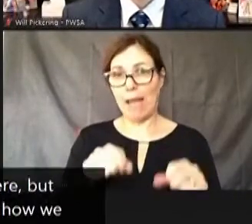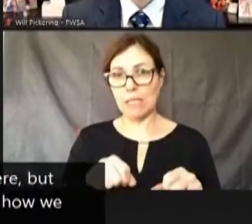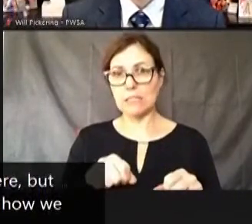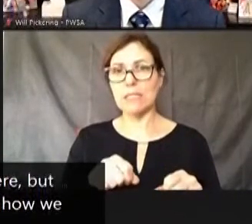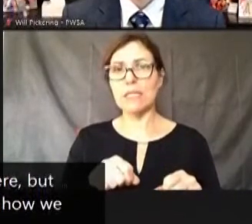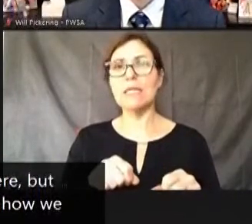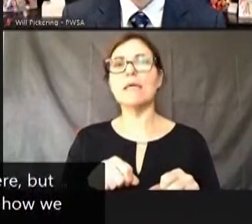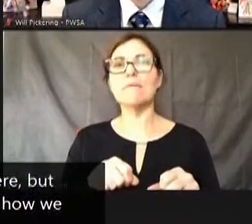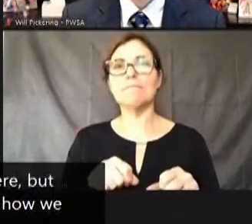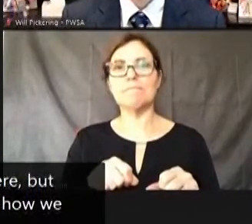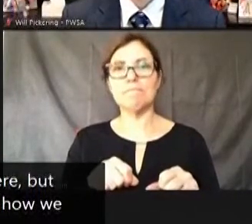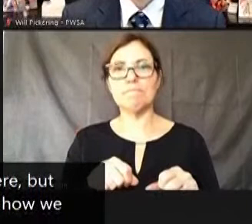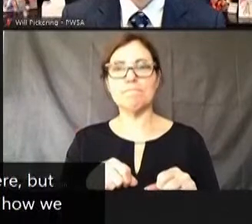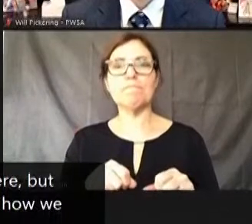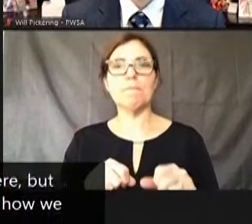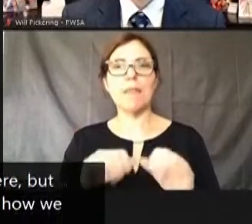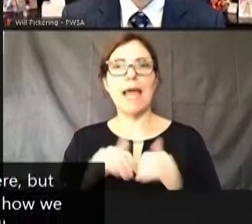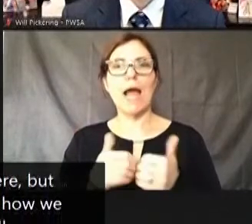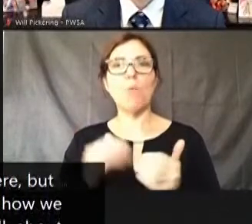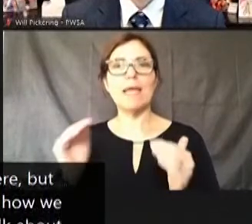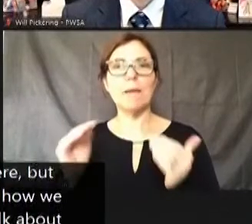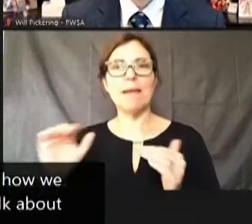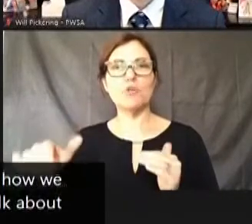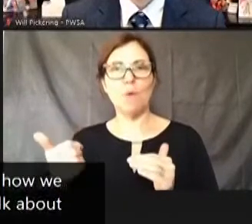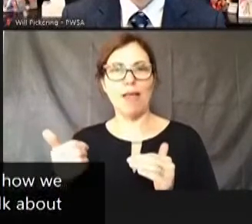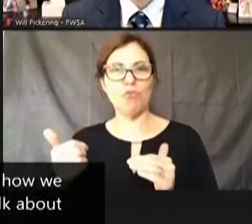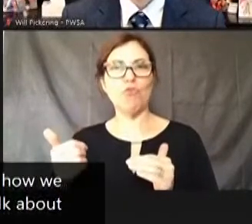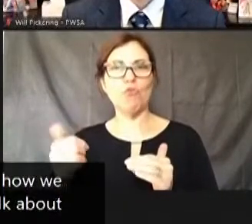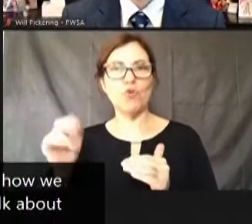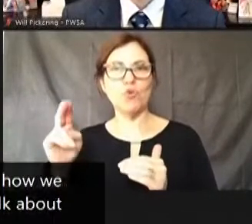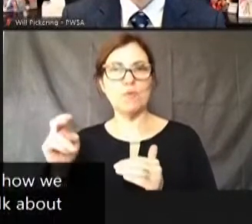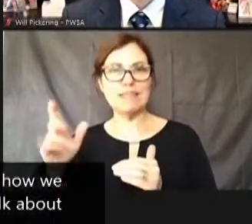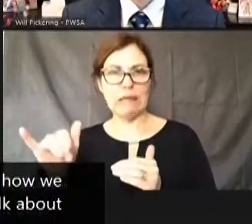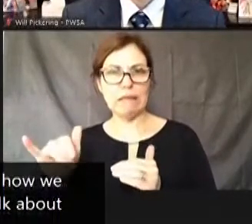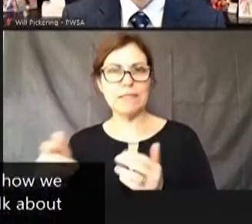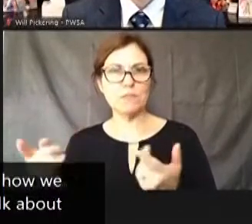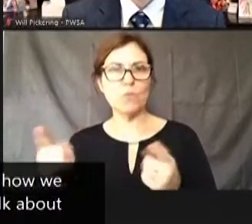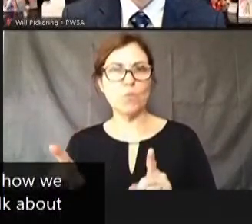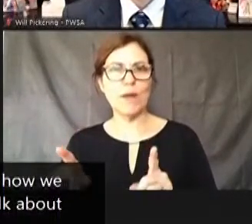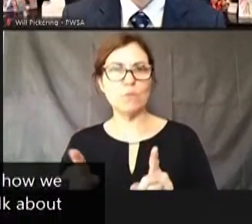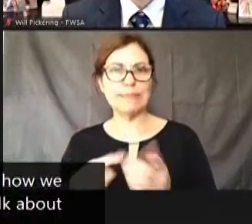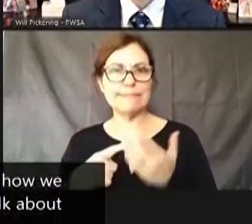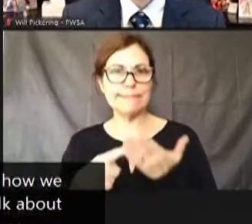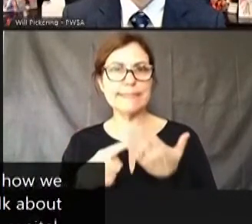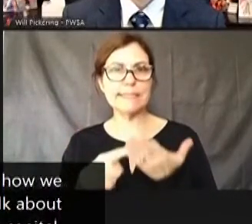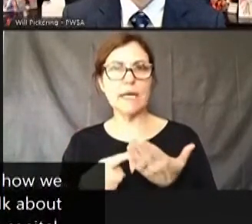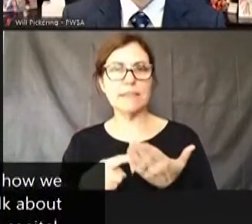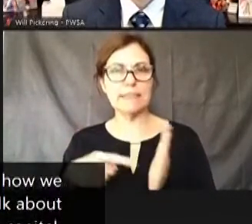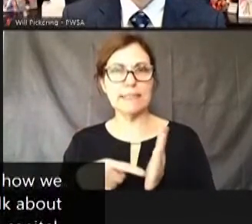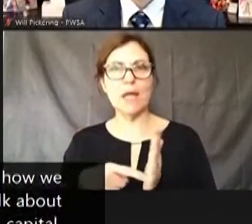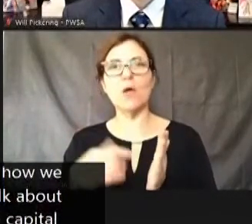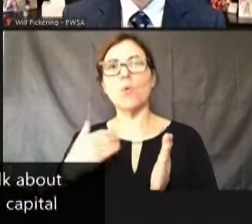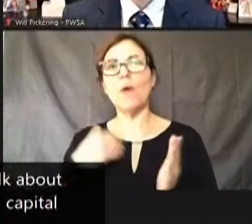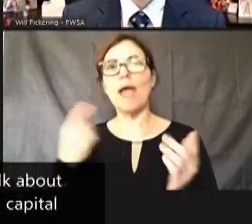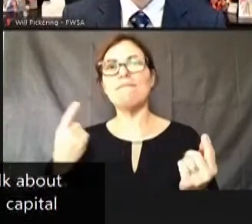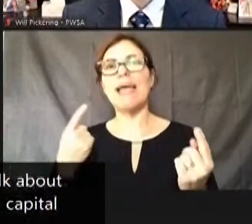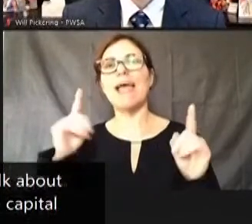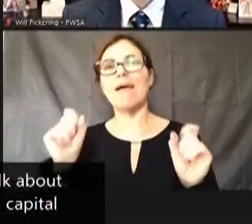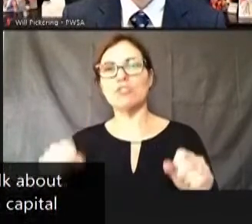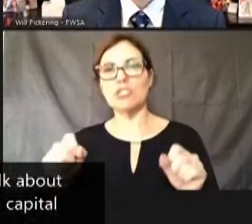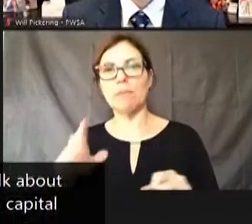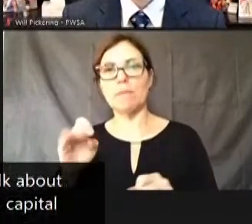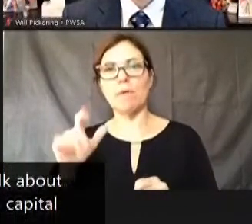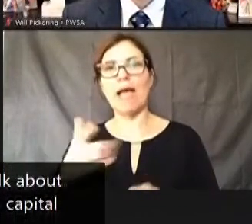to other peer utilities when we talk about our debt, and that we do have an achievable capital improvement program